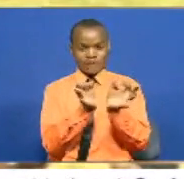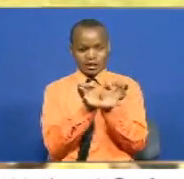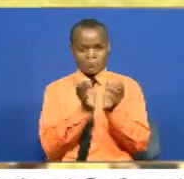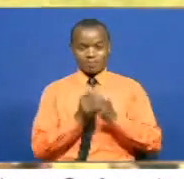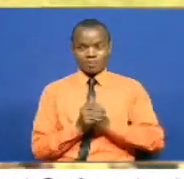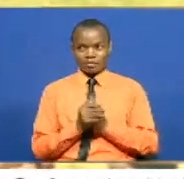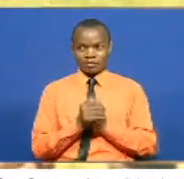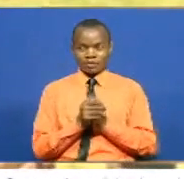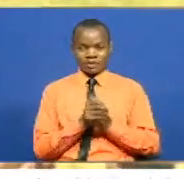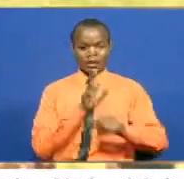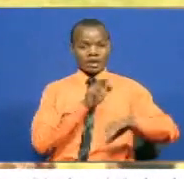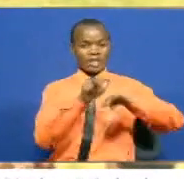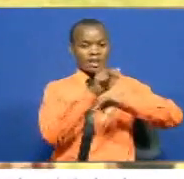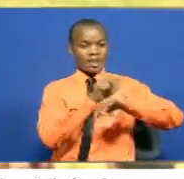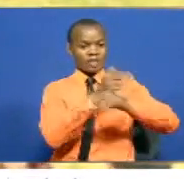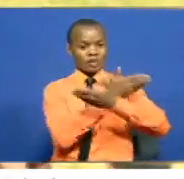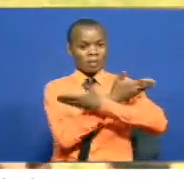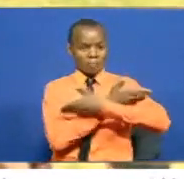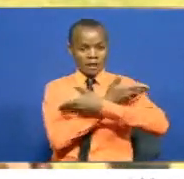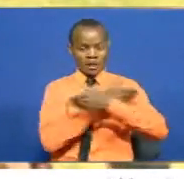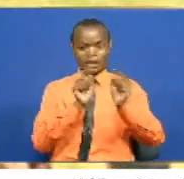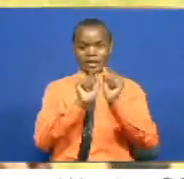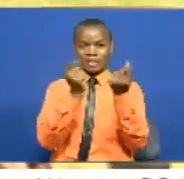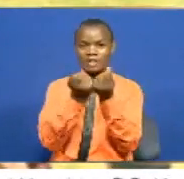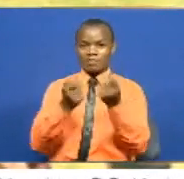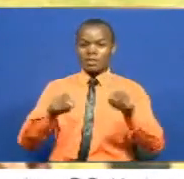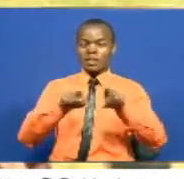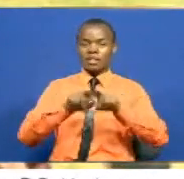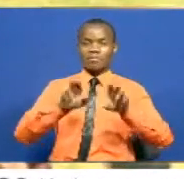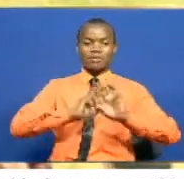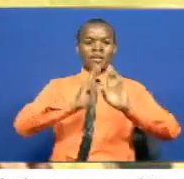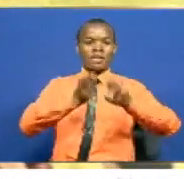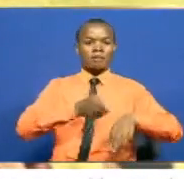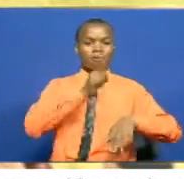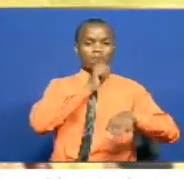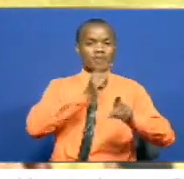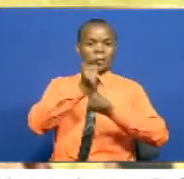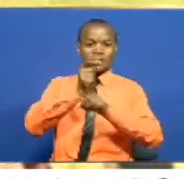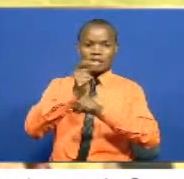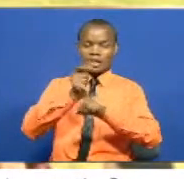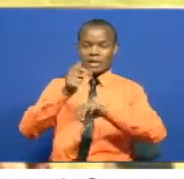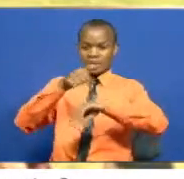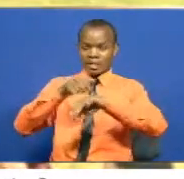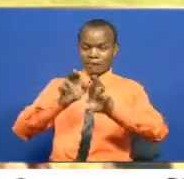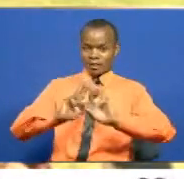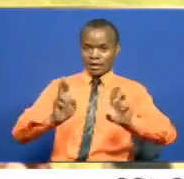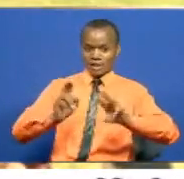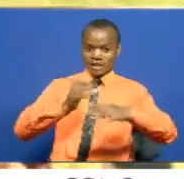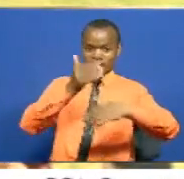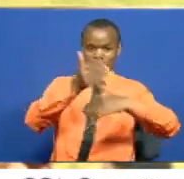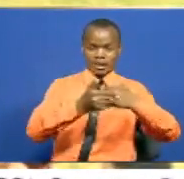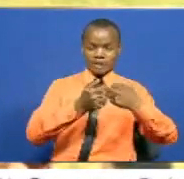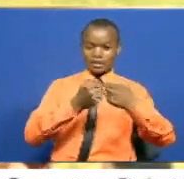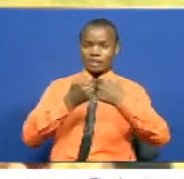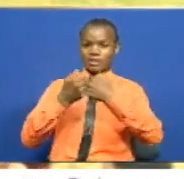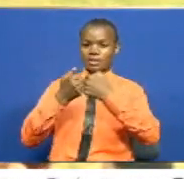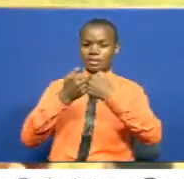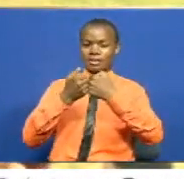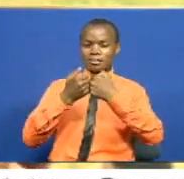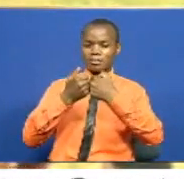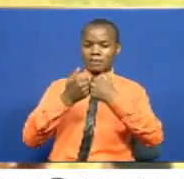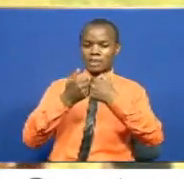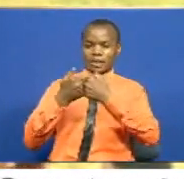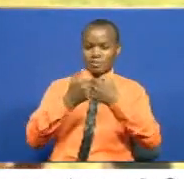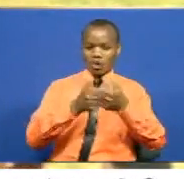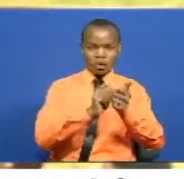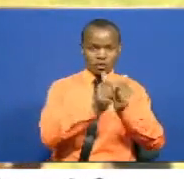where the National Paralympics team has reported to a training camp as it prepares for the upcoming Paralympic Games qualifiers, the first round